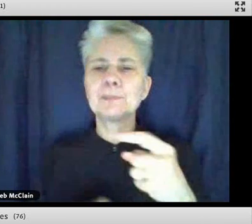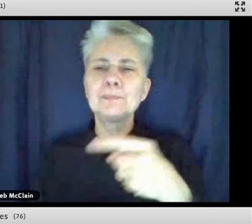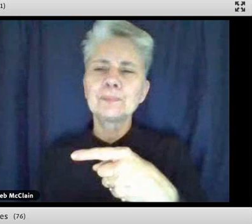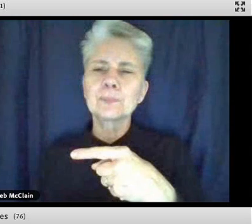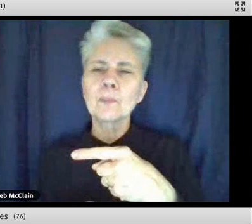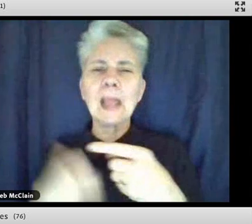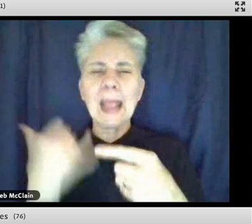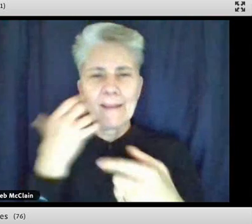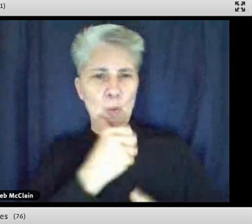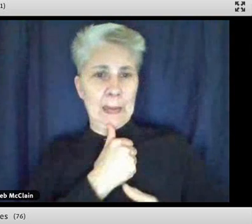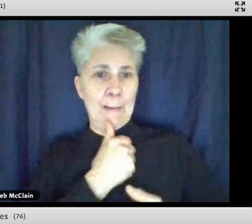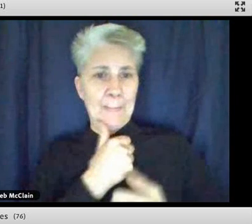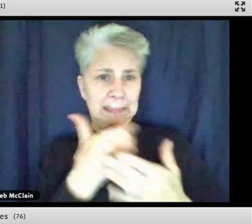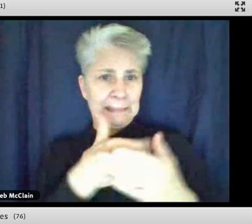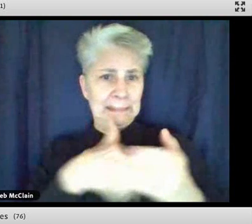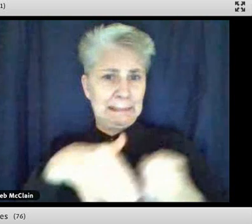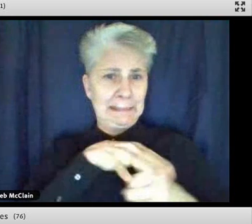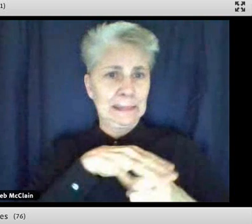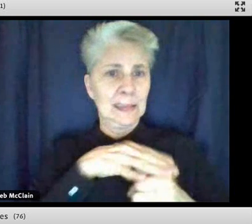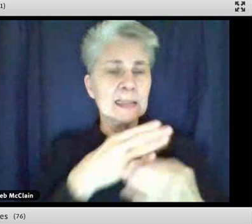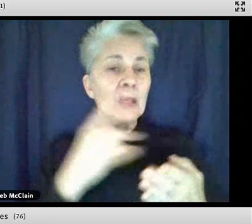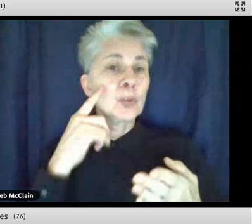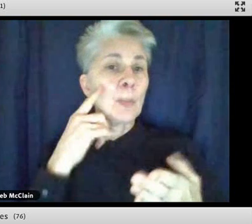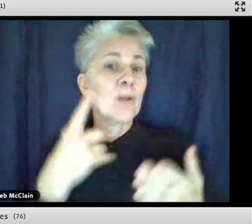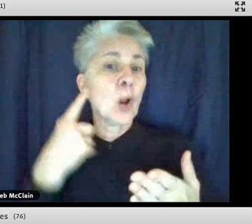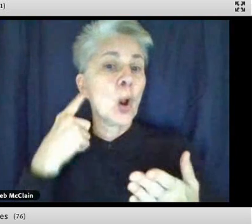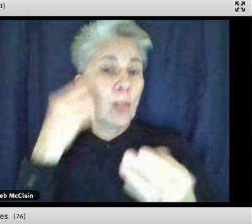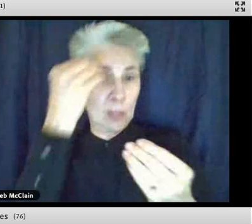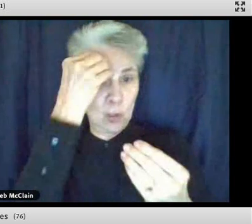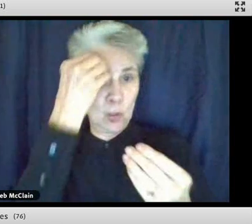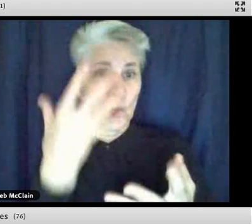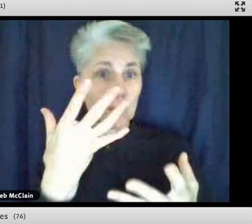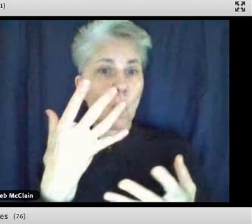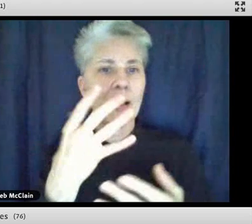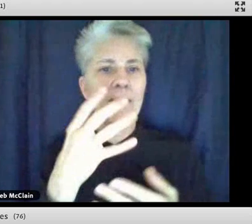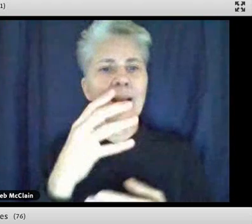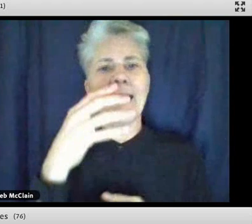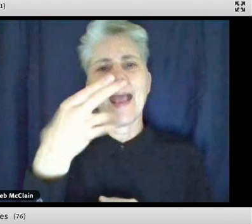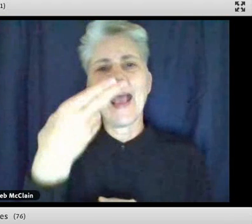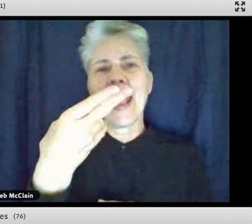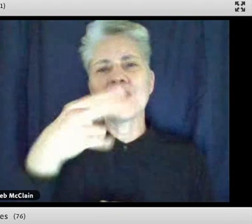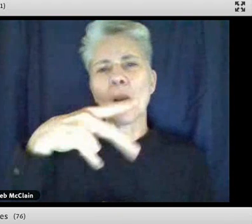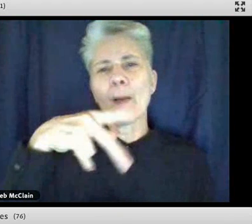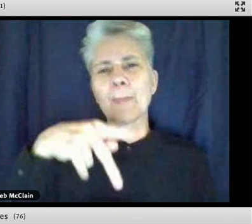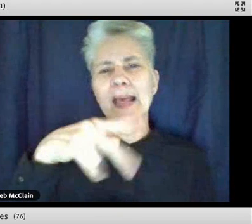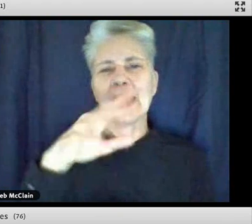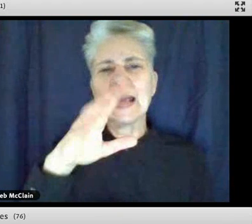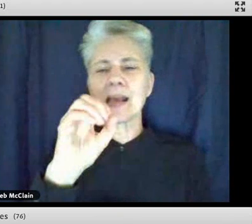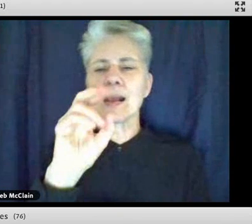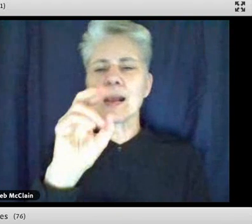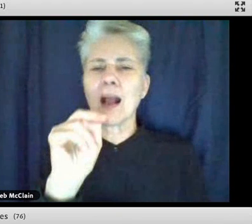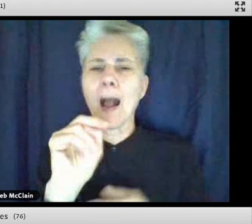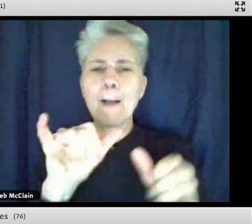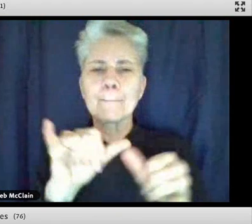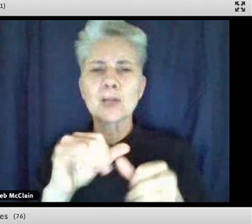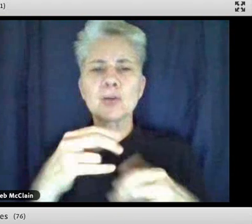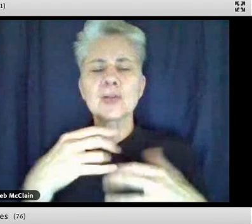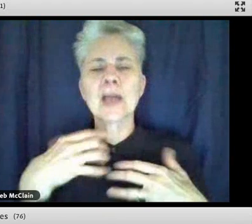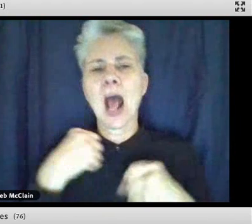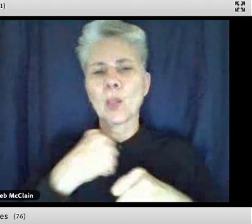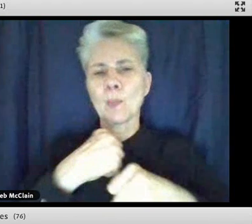near a military base, some of the things you might have heard in the news are the HPCon measures. They're called health